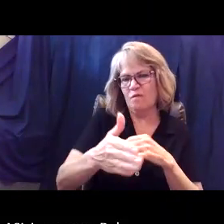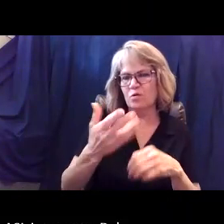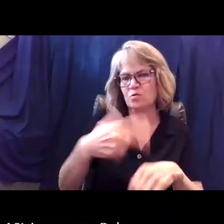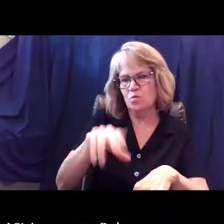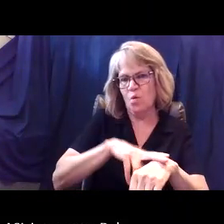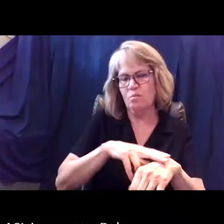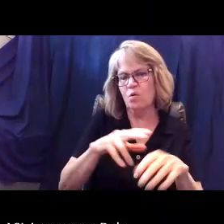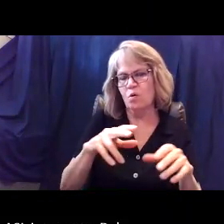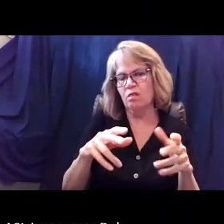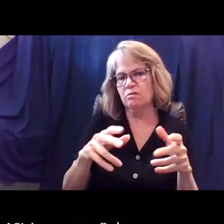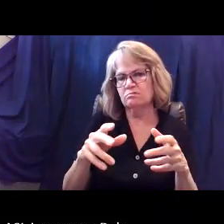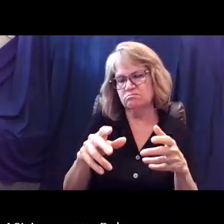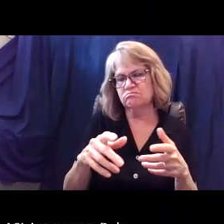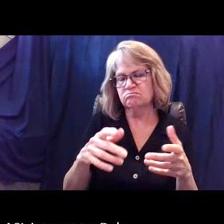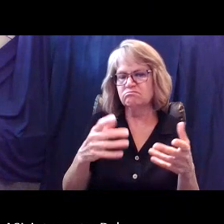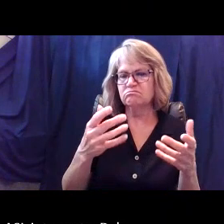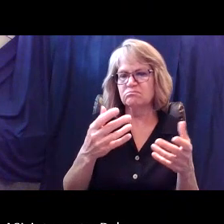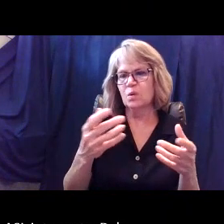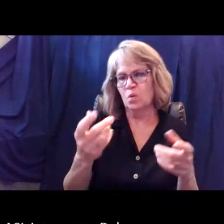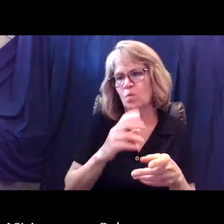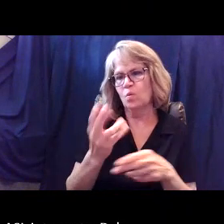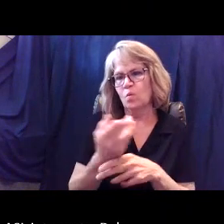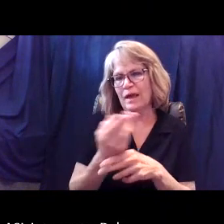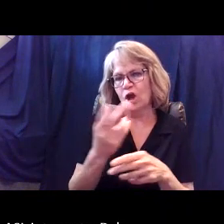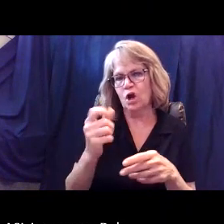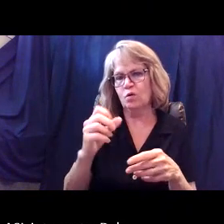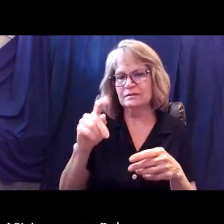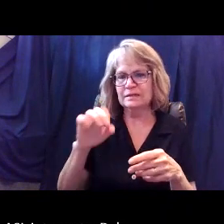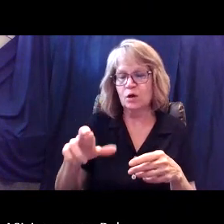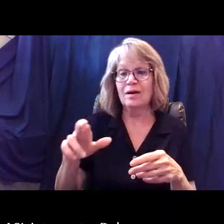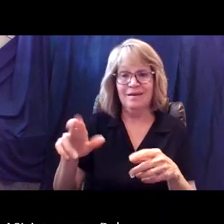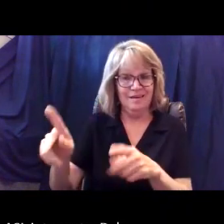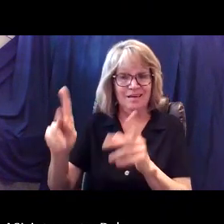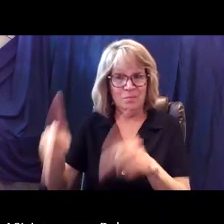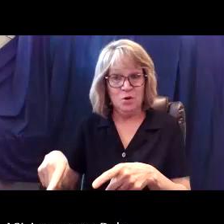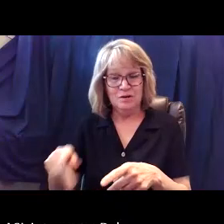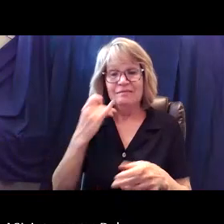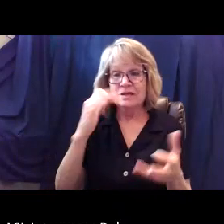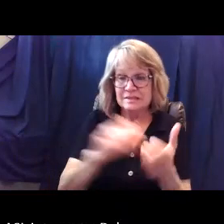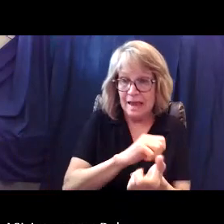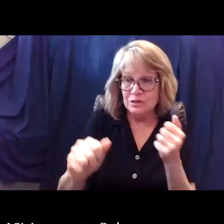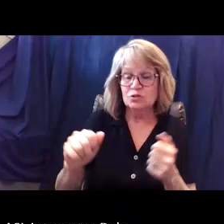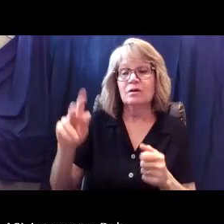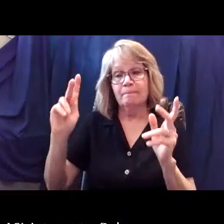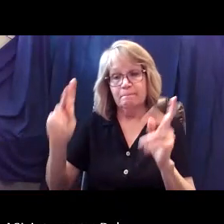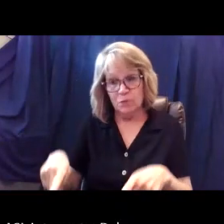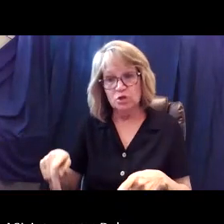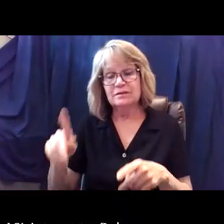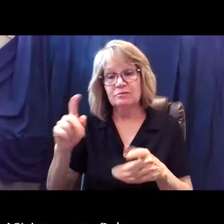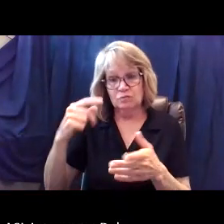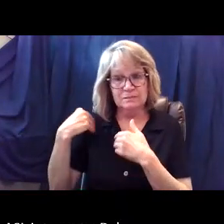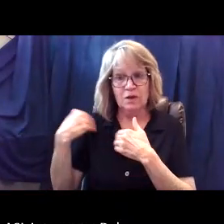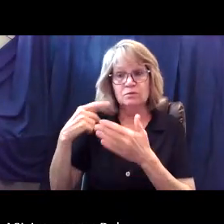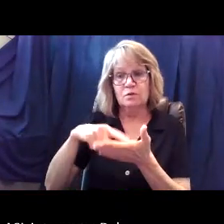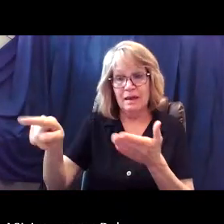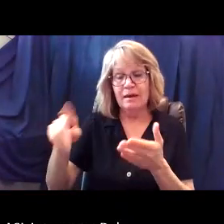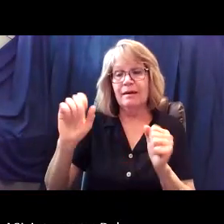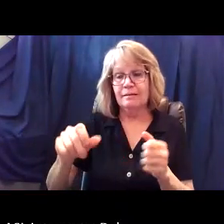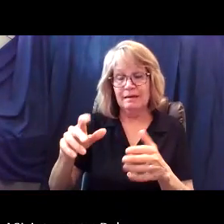person with the disability is responsible to pay for that damage, and that can come out of their security deposit at the end of their